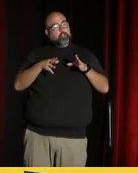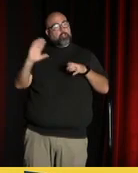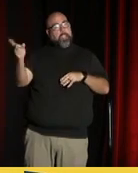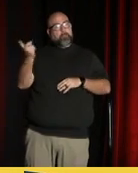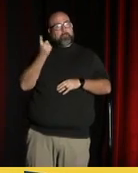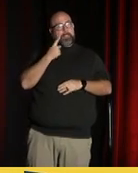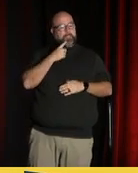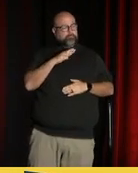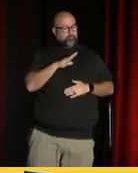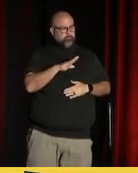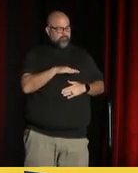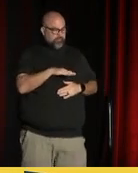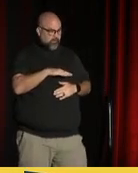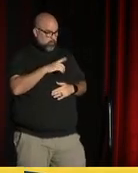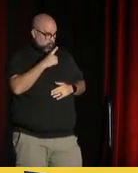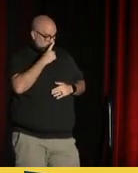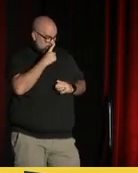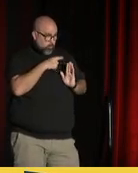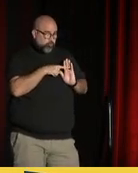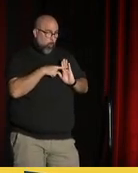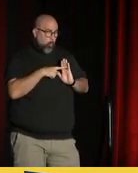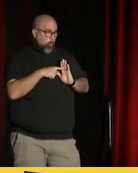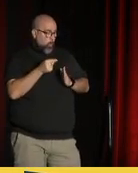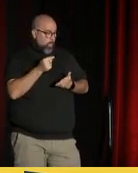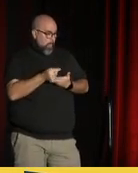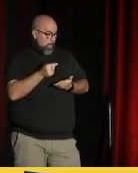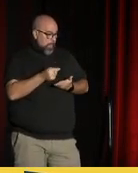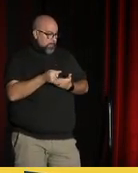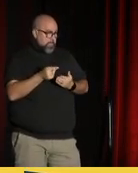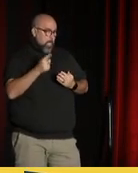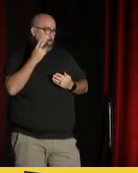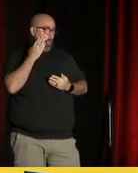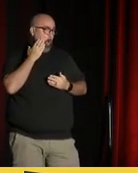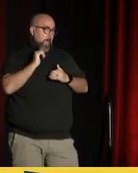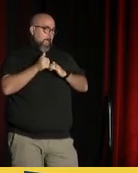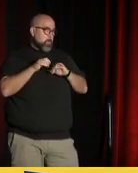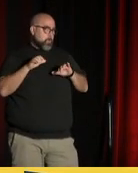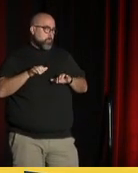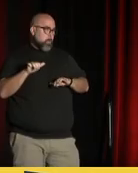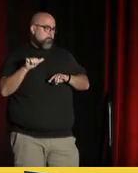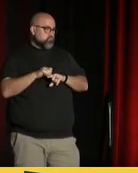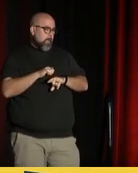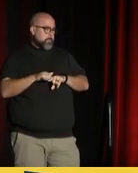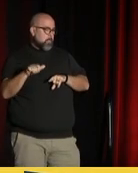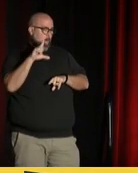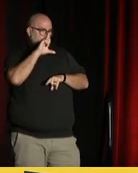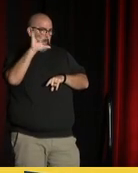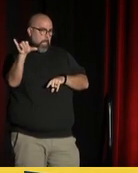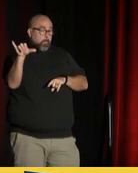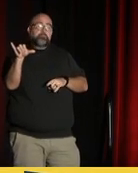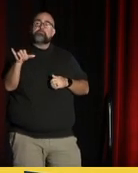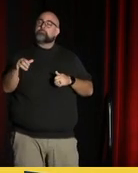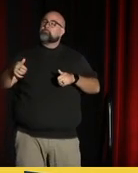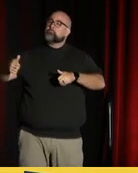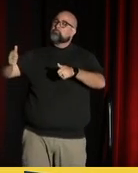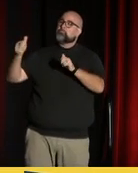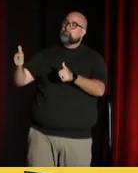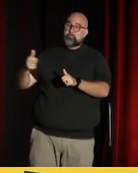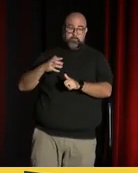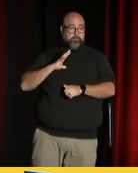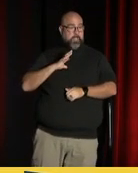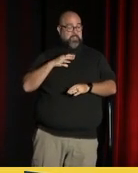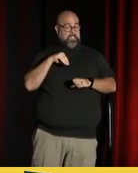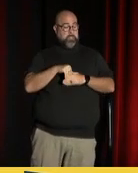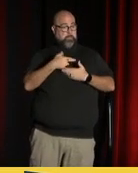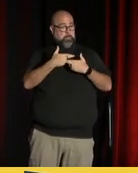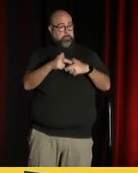said, could you model this for our therapists so they would know how to do this in practice? I said, sure. So they took me into a room